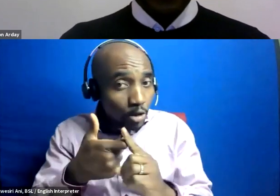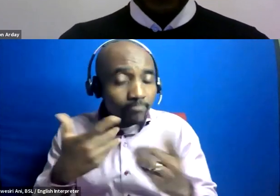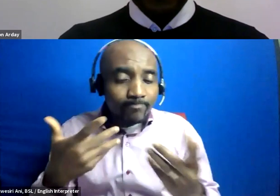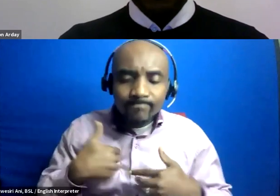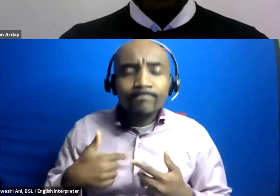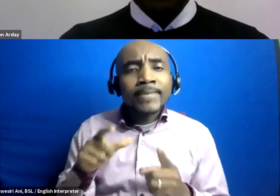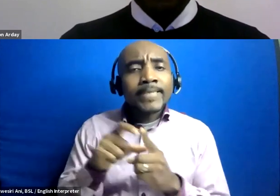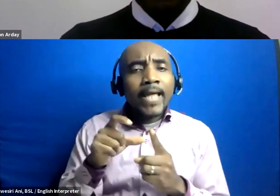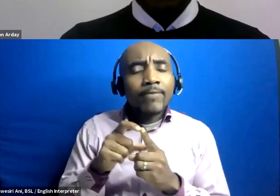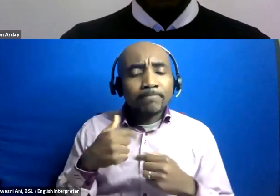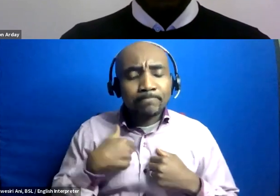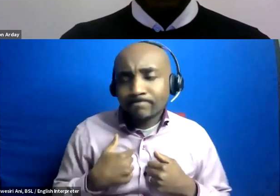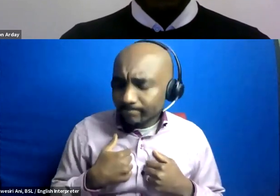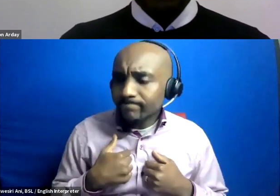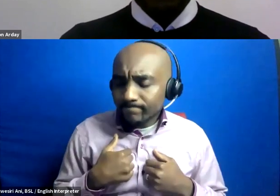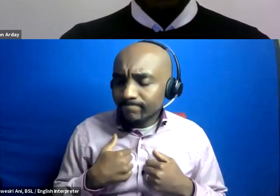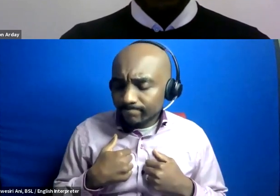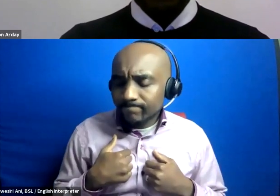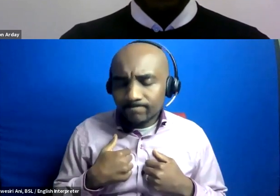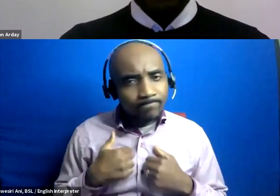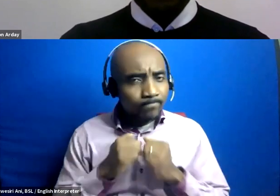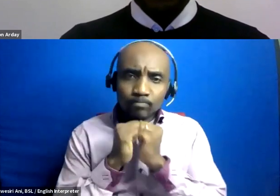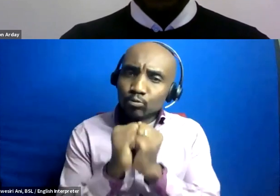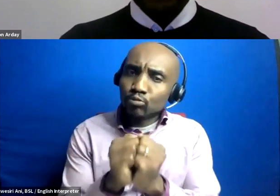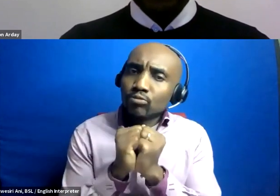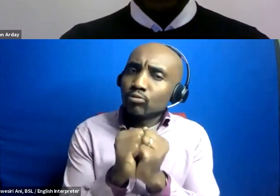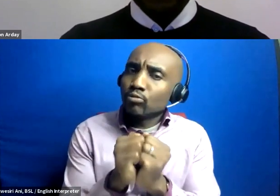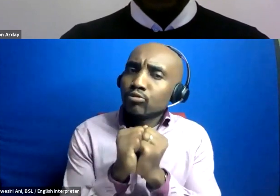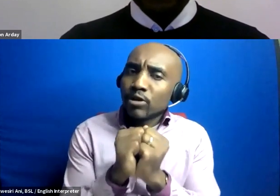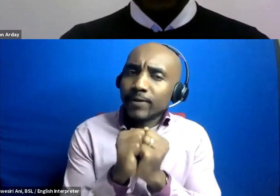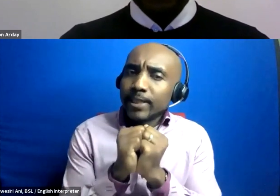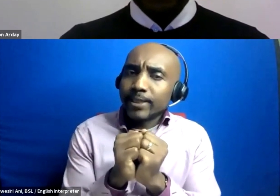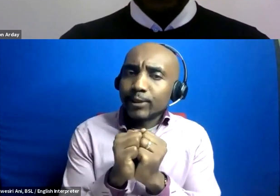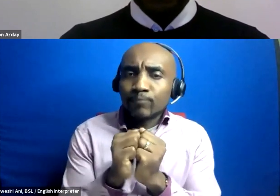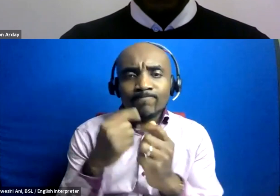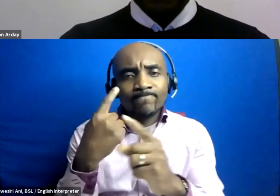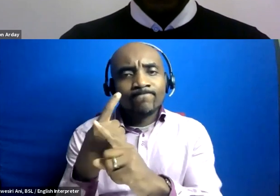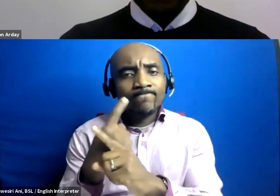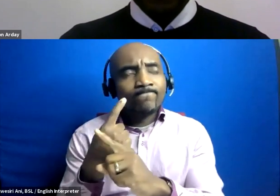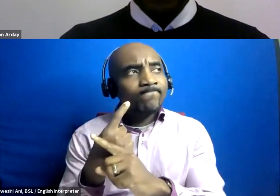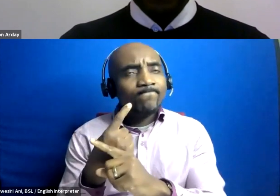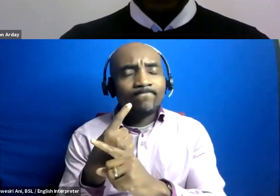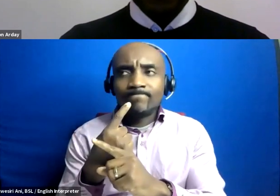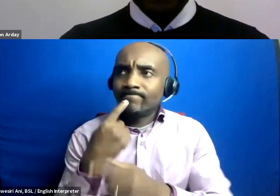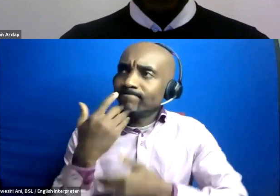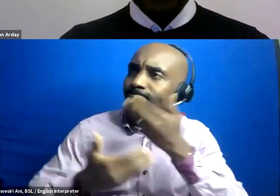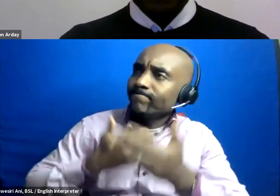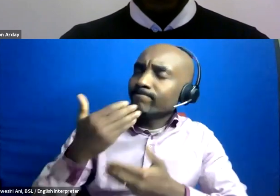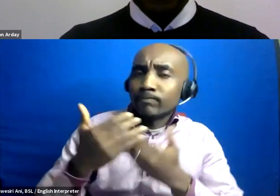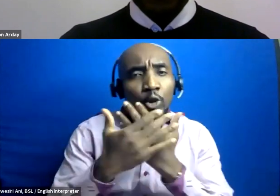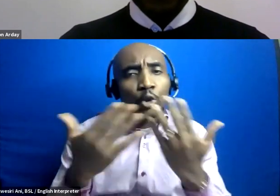I feel really privileged to be speaking to so many wonderful